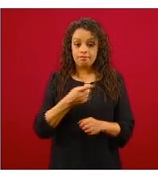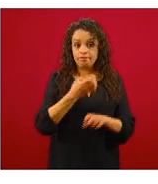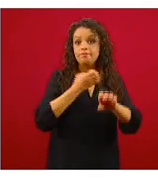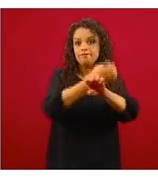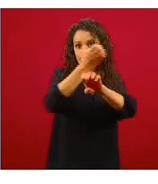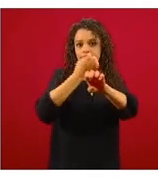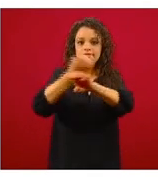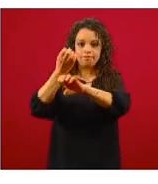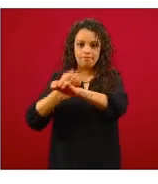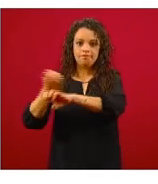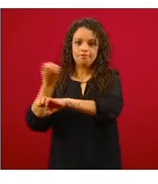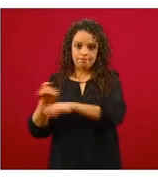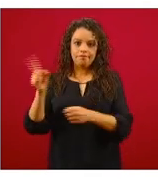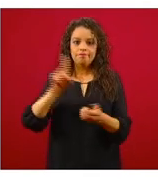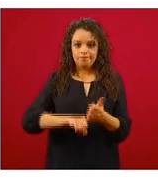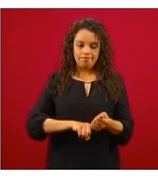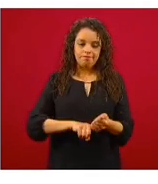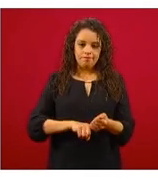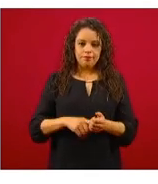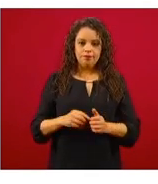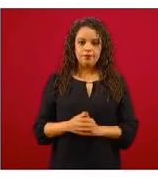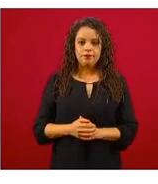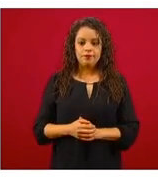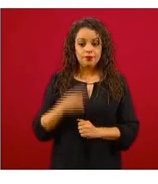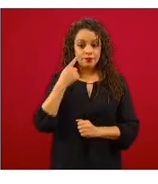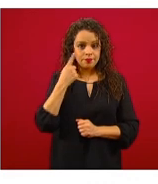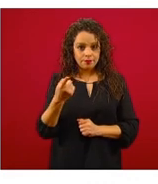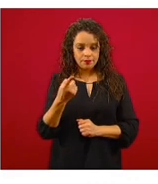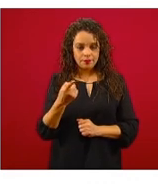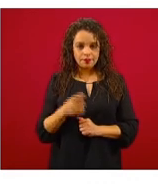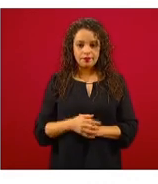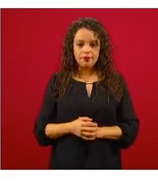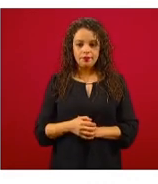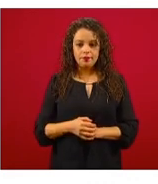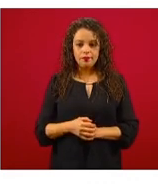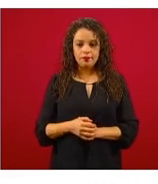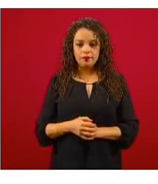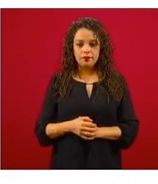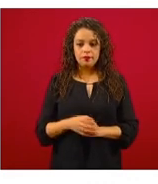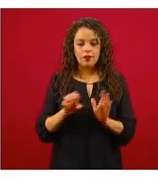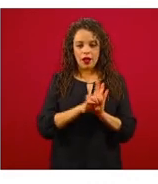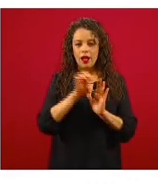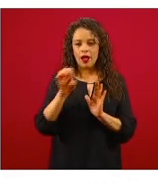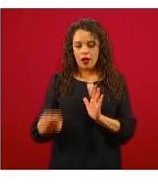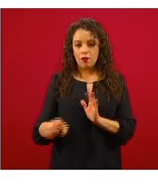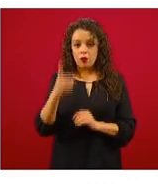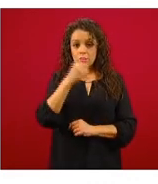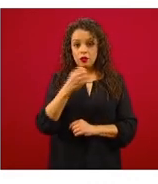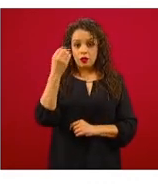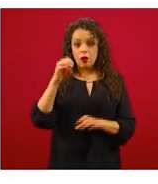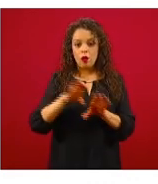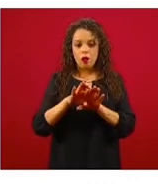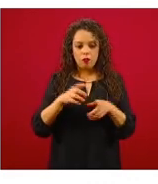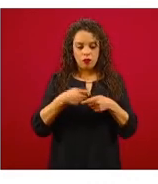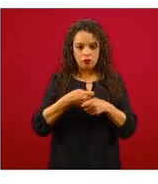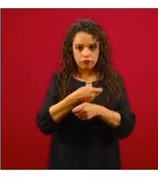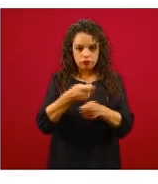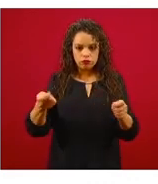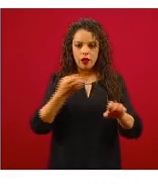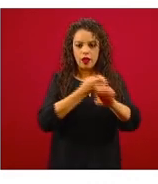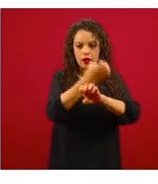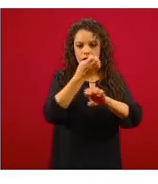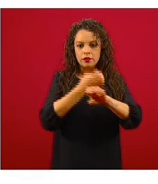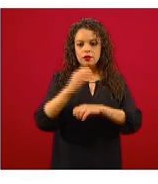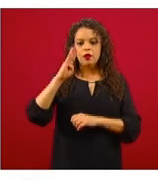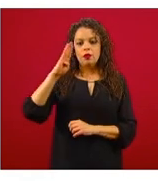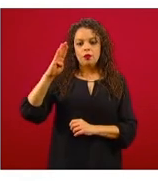gets distributed among different states. And we have an example here of how these 109 ventilators were distributed. They